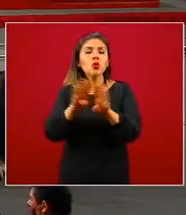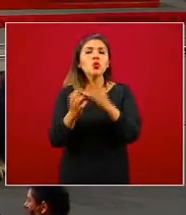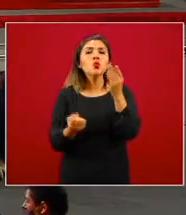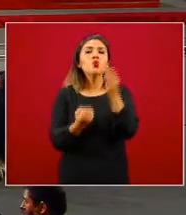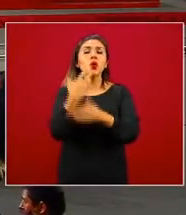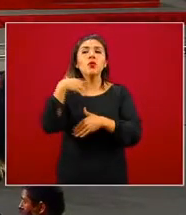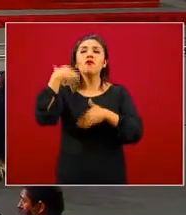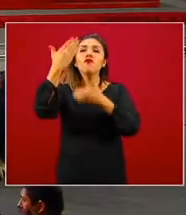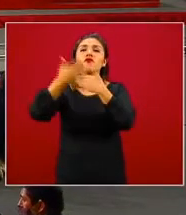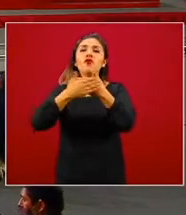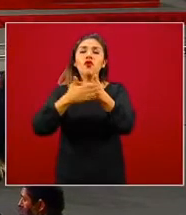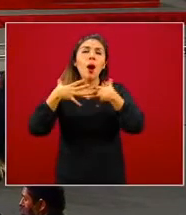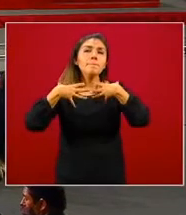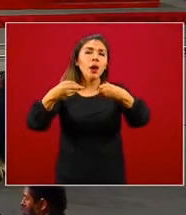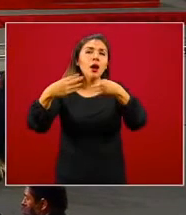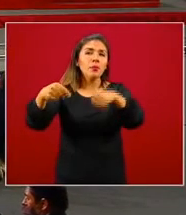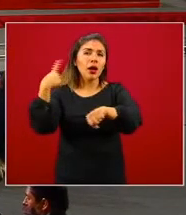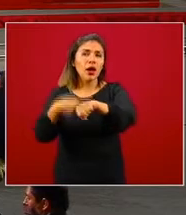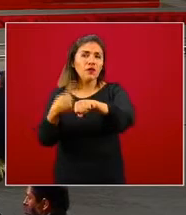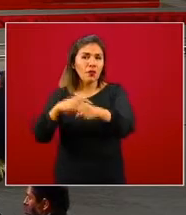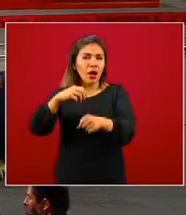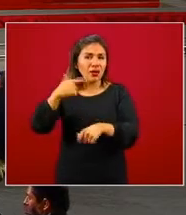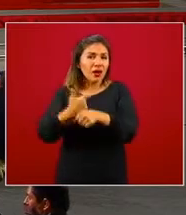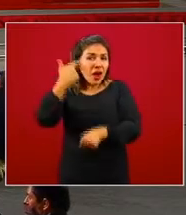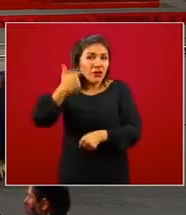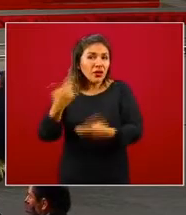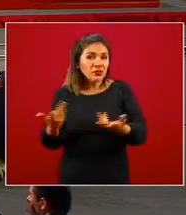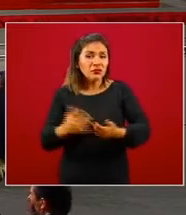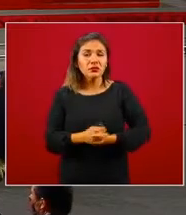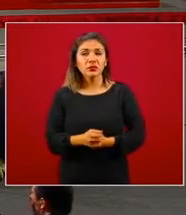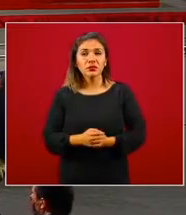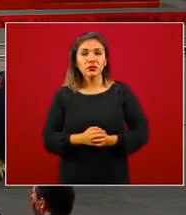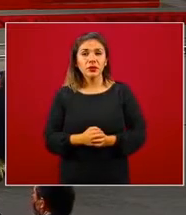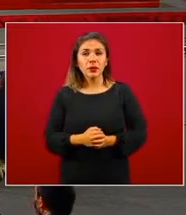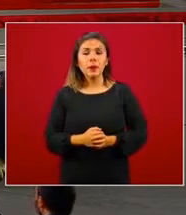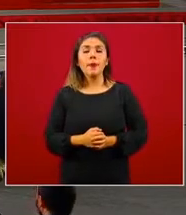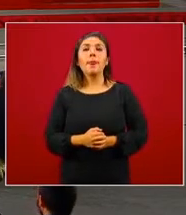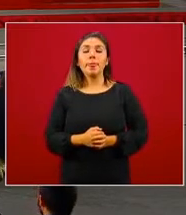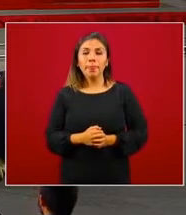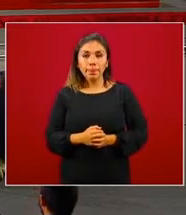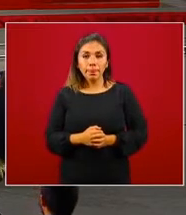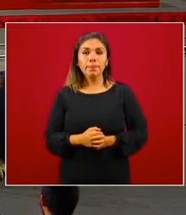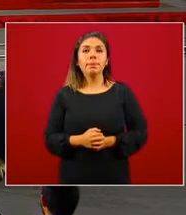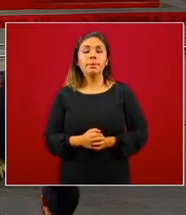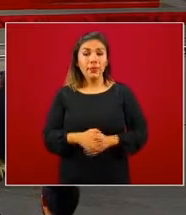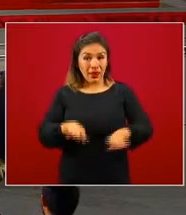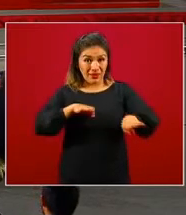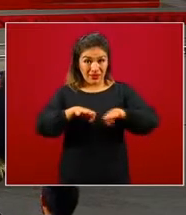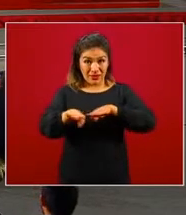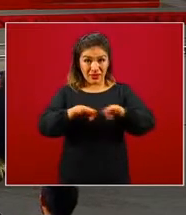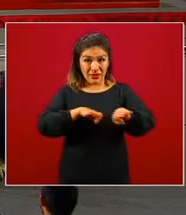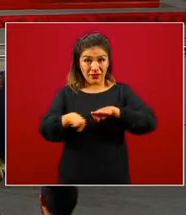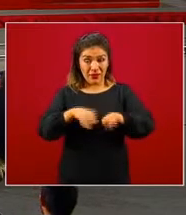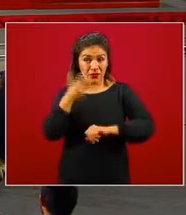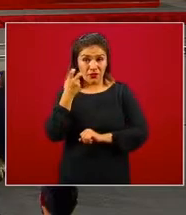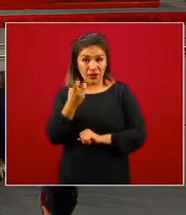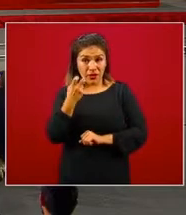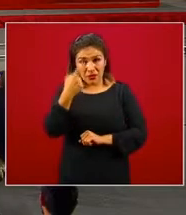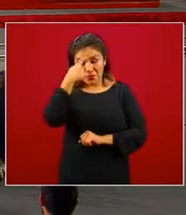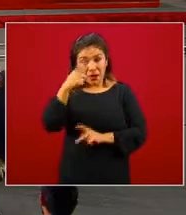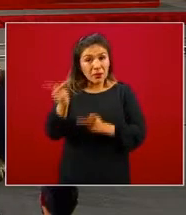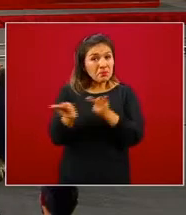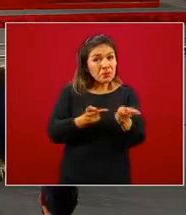policy in order to deal with further pandemics? Thank you. In general